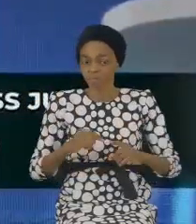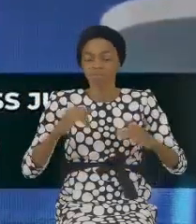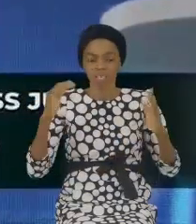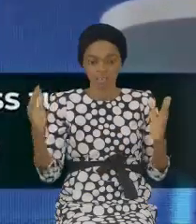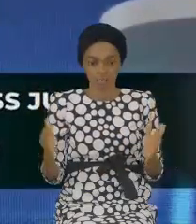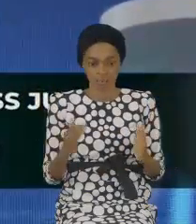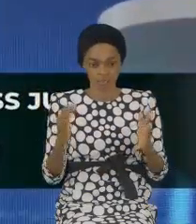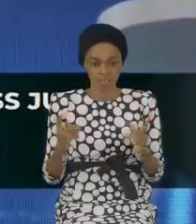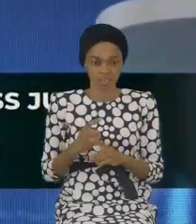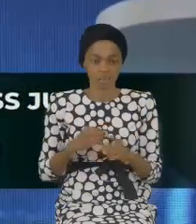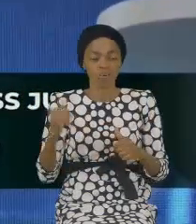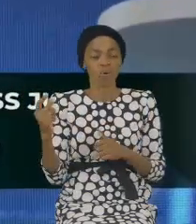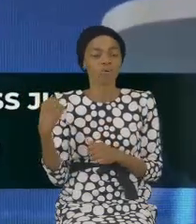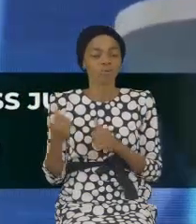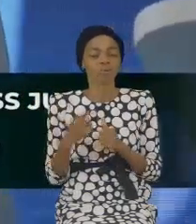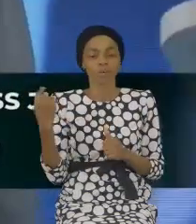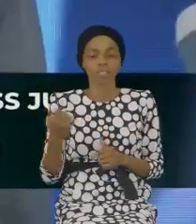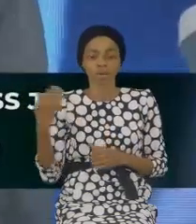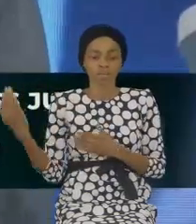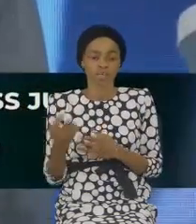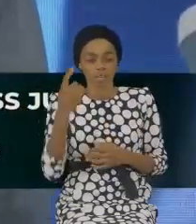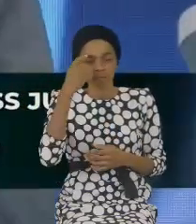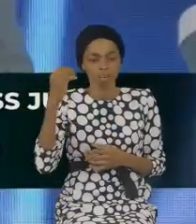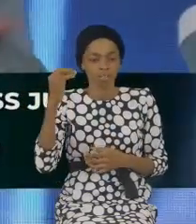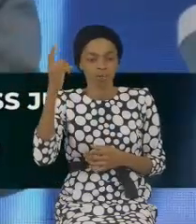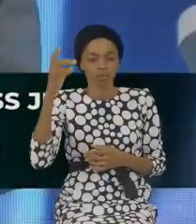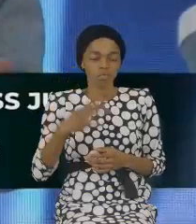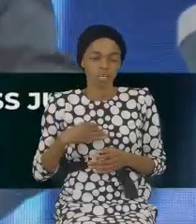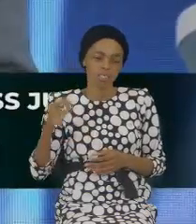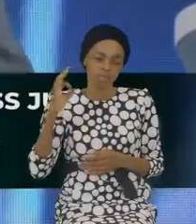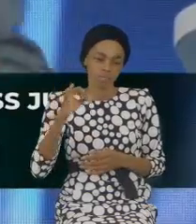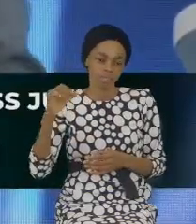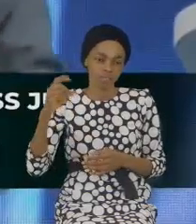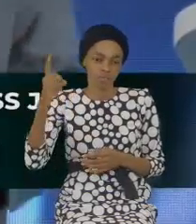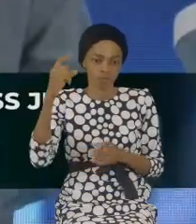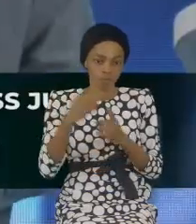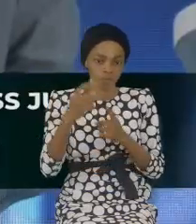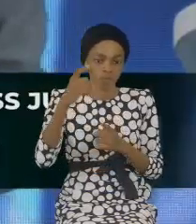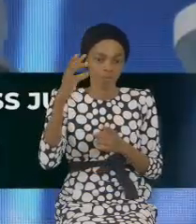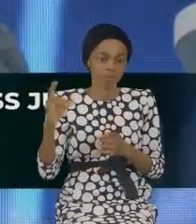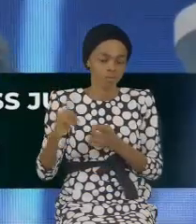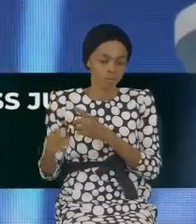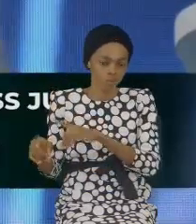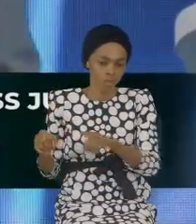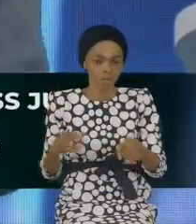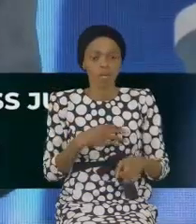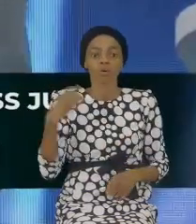them, always bringing the mind of God and the message of God to them, always telling them it's not just